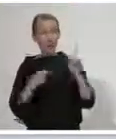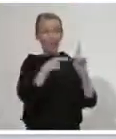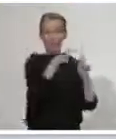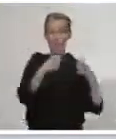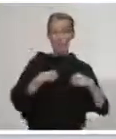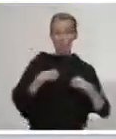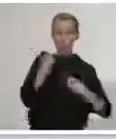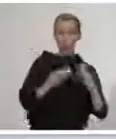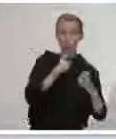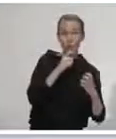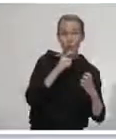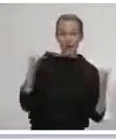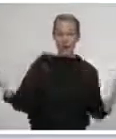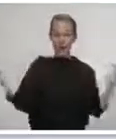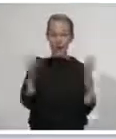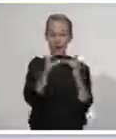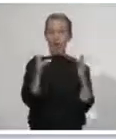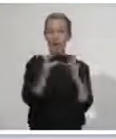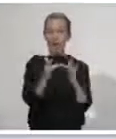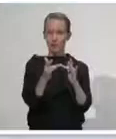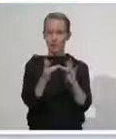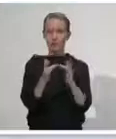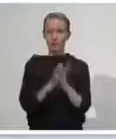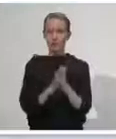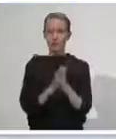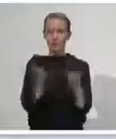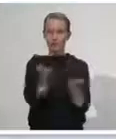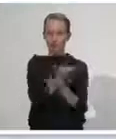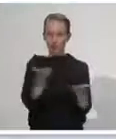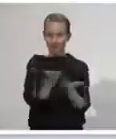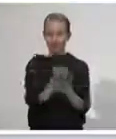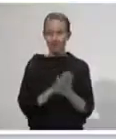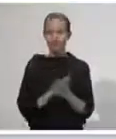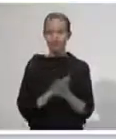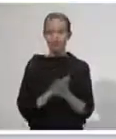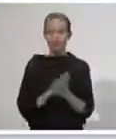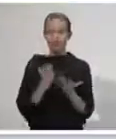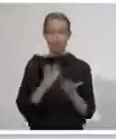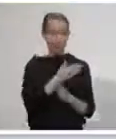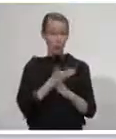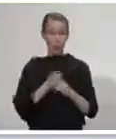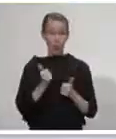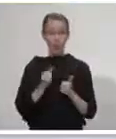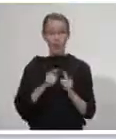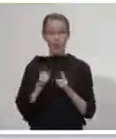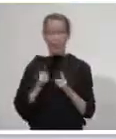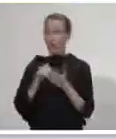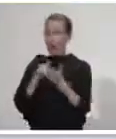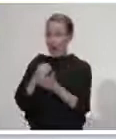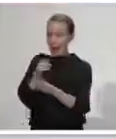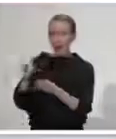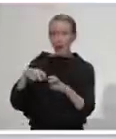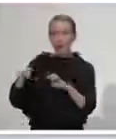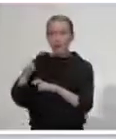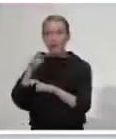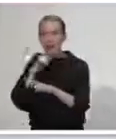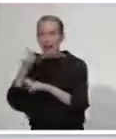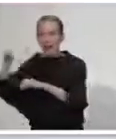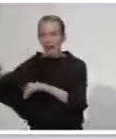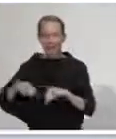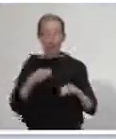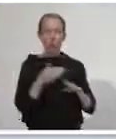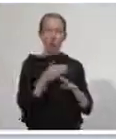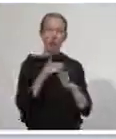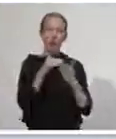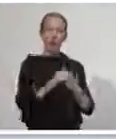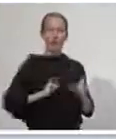Industries have been working with the MSD to place, for instance, people in the tourism sector into the horticultural sector. We need more of that, and that will be part